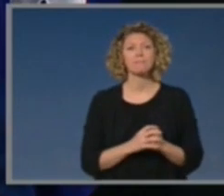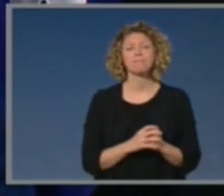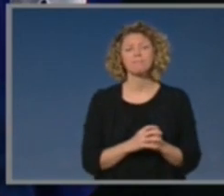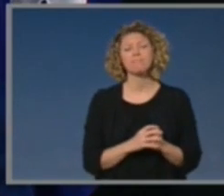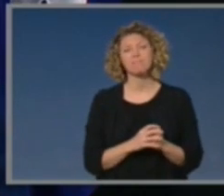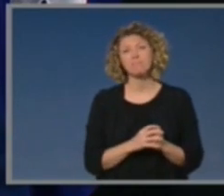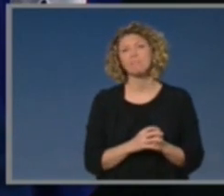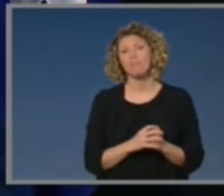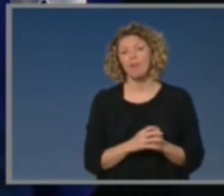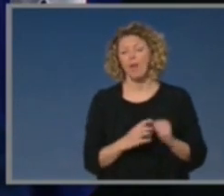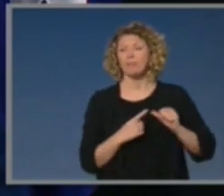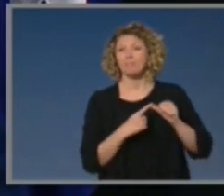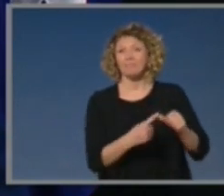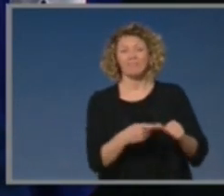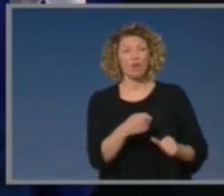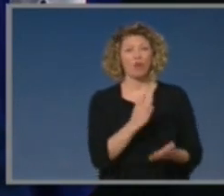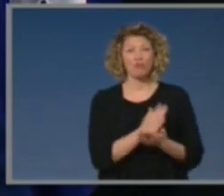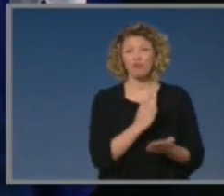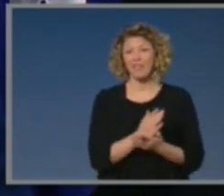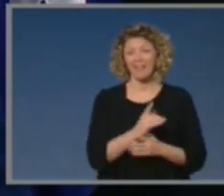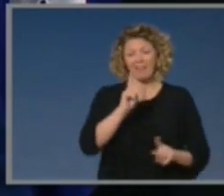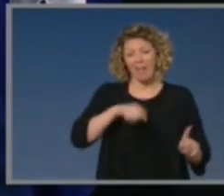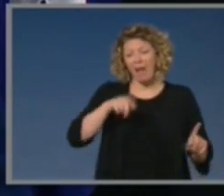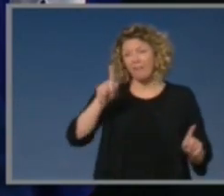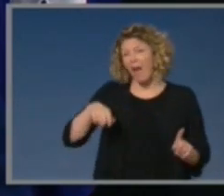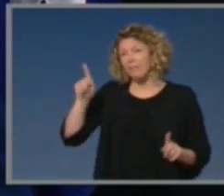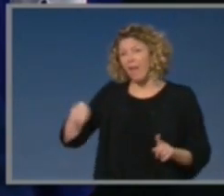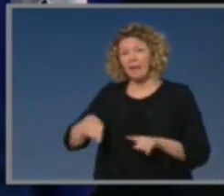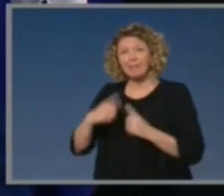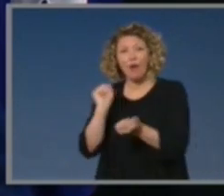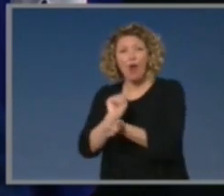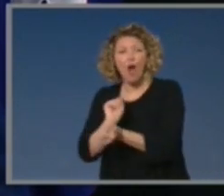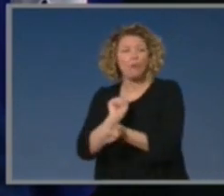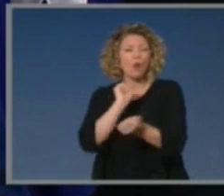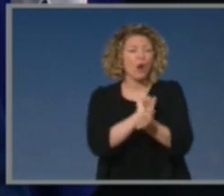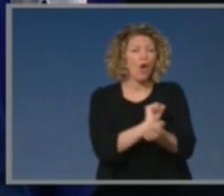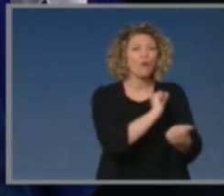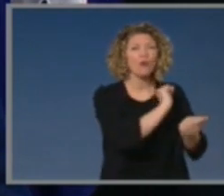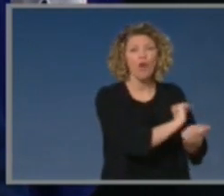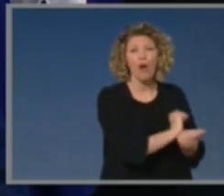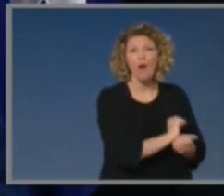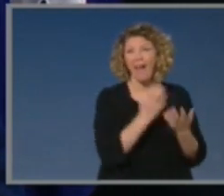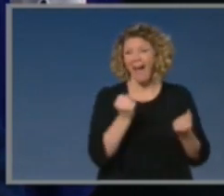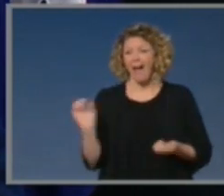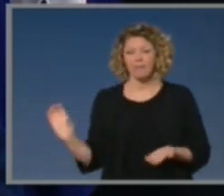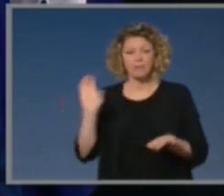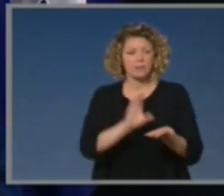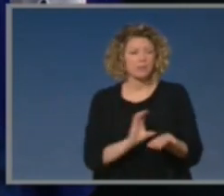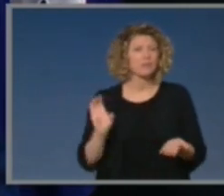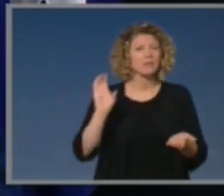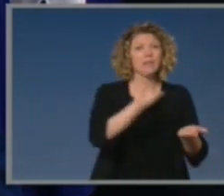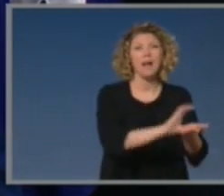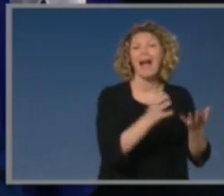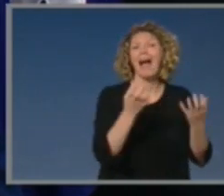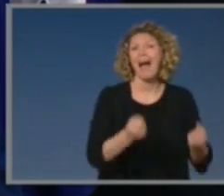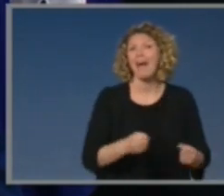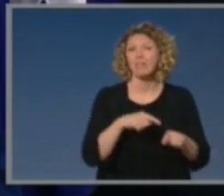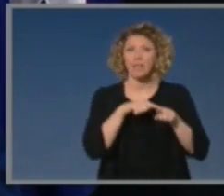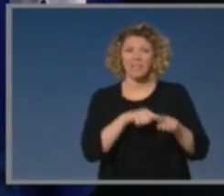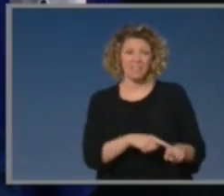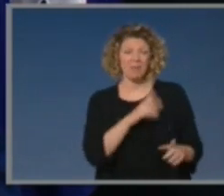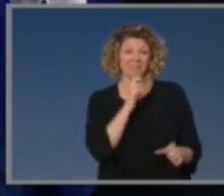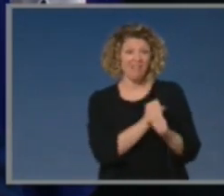thousands of dollars of loans for that exact purpose. It already provides for it. That's part of existing government policy. That's